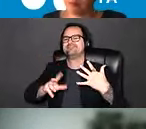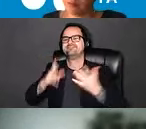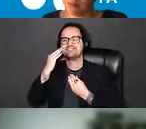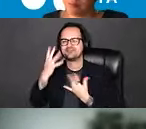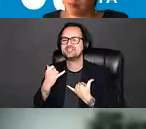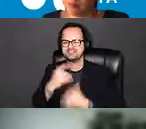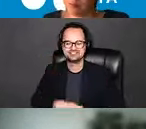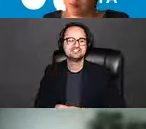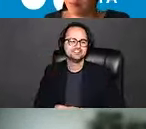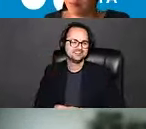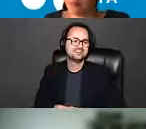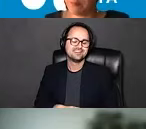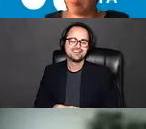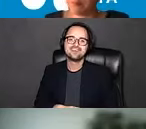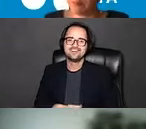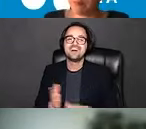Is again